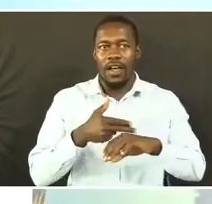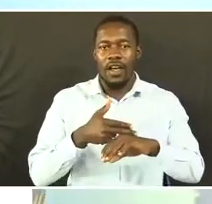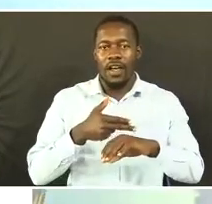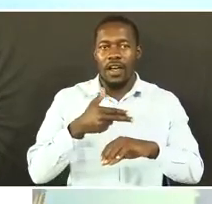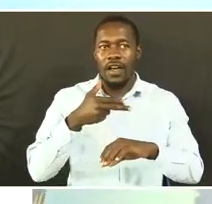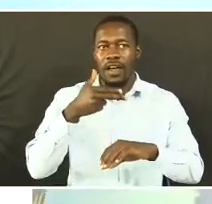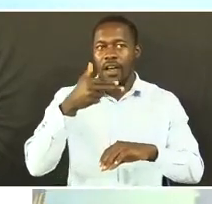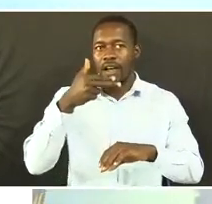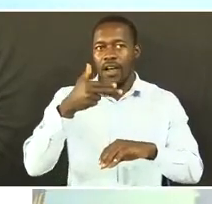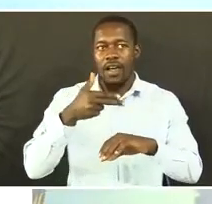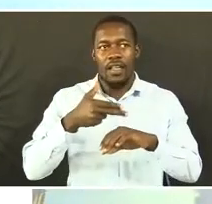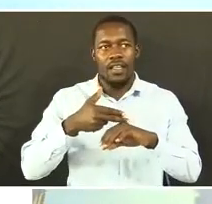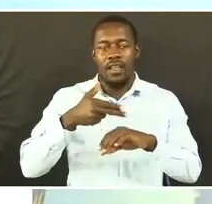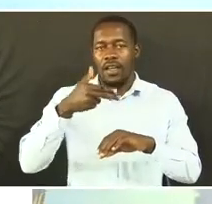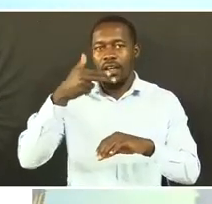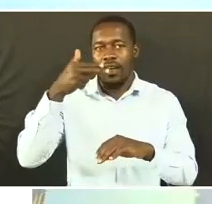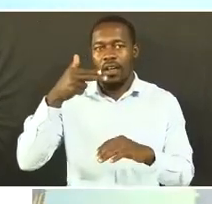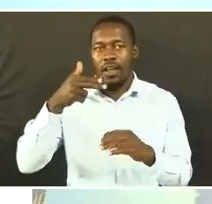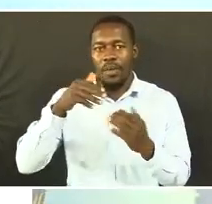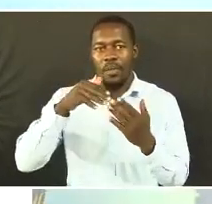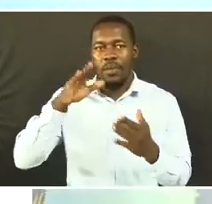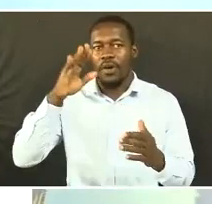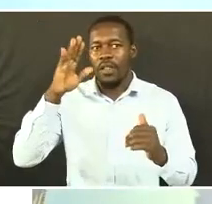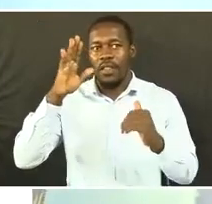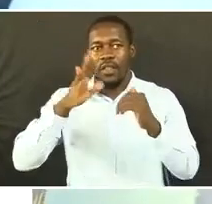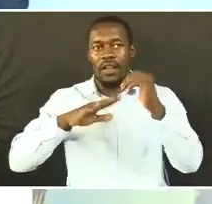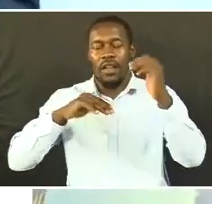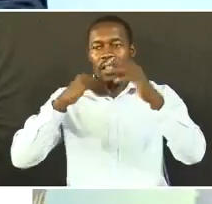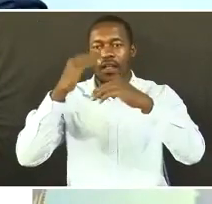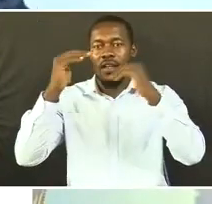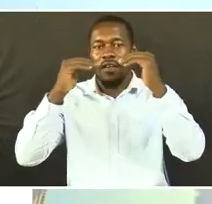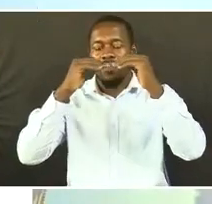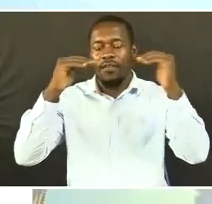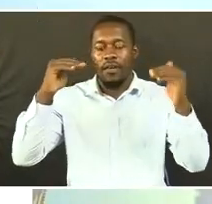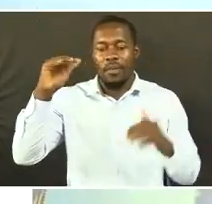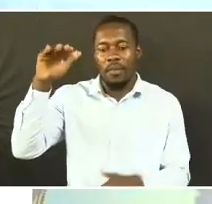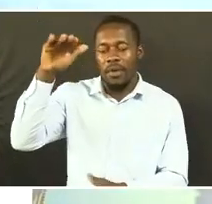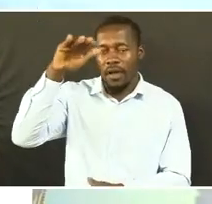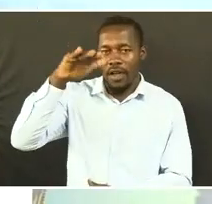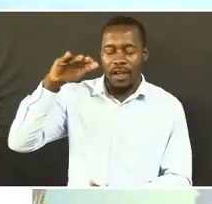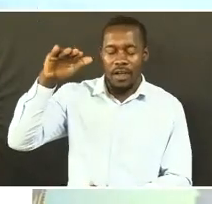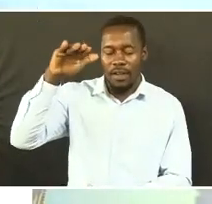higher than the heaven